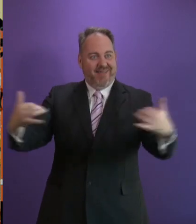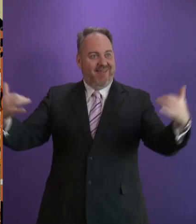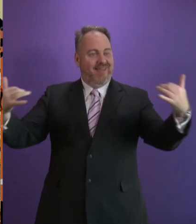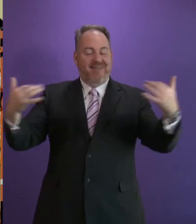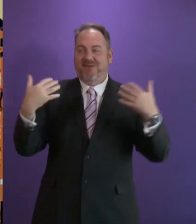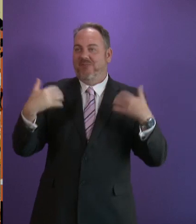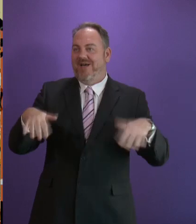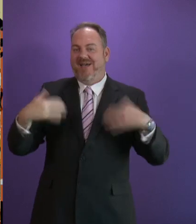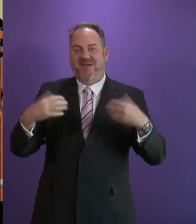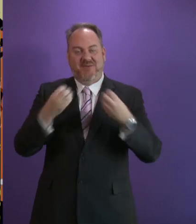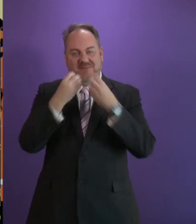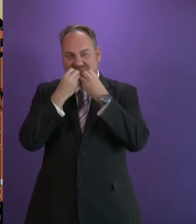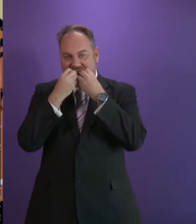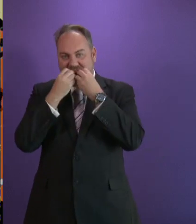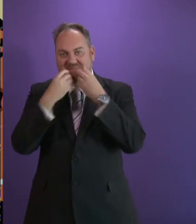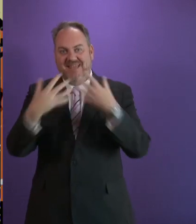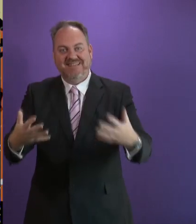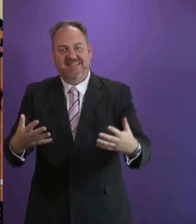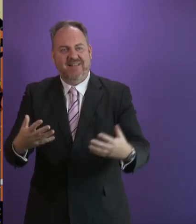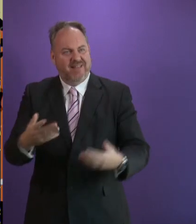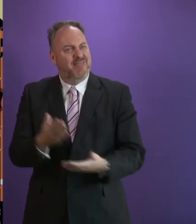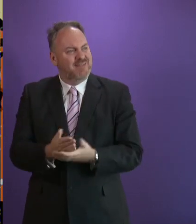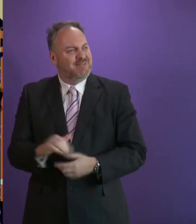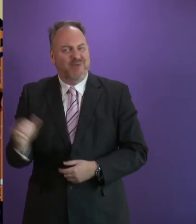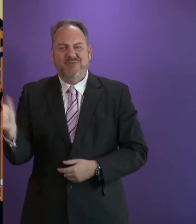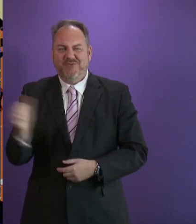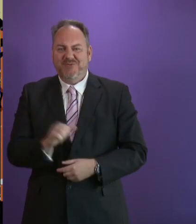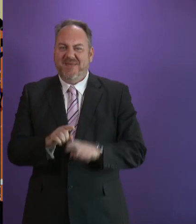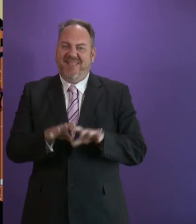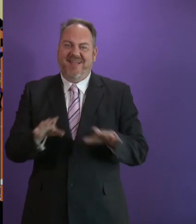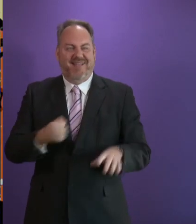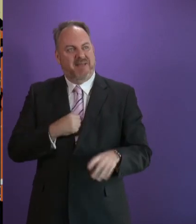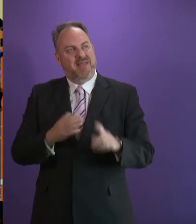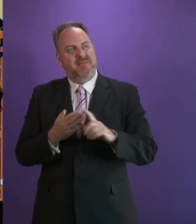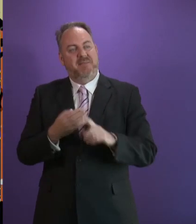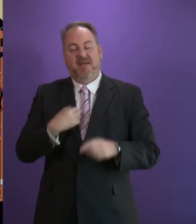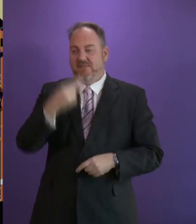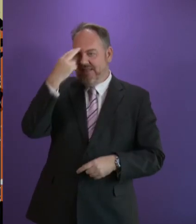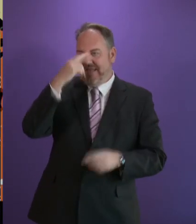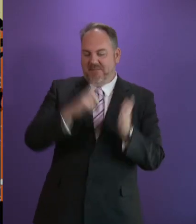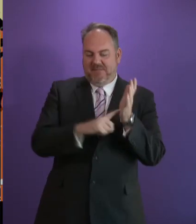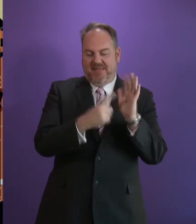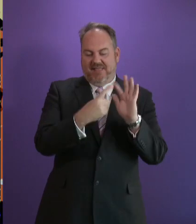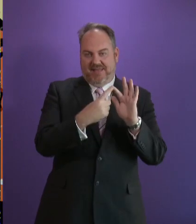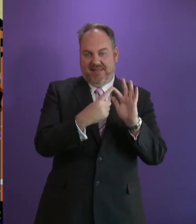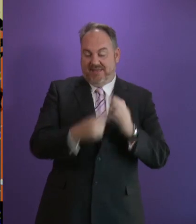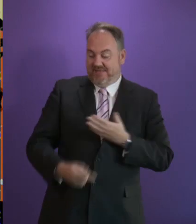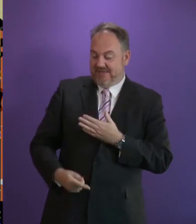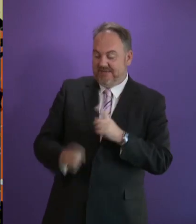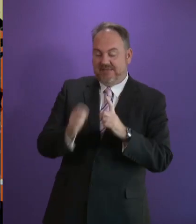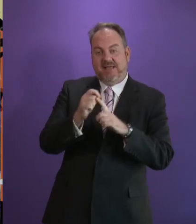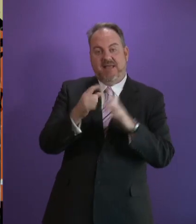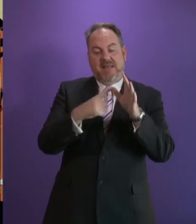amazing as it should be. This is what we're aiming for. So I'm Lee. I'm Patricia.